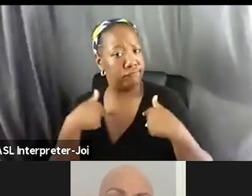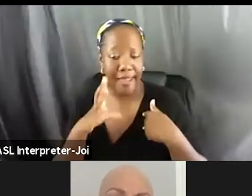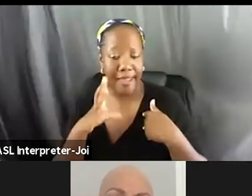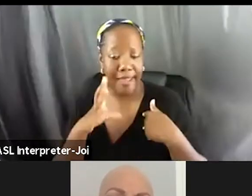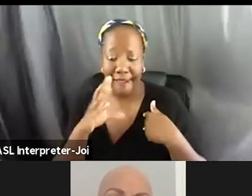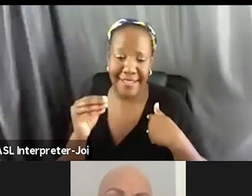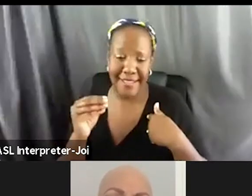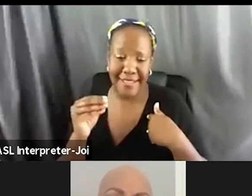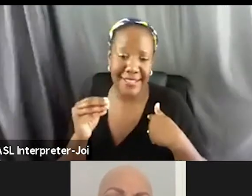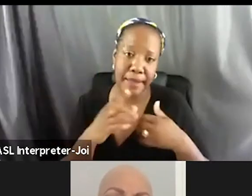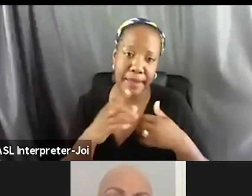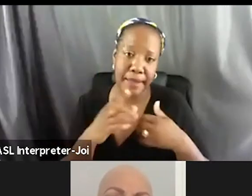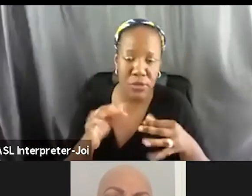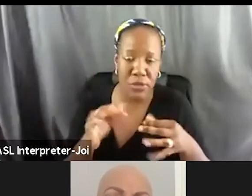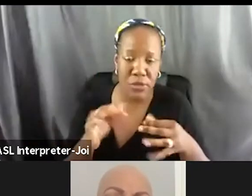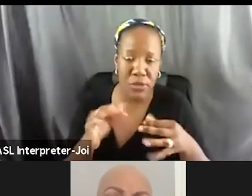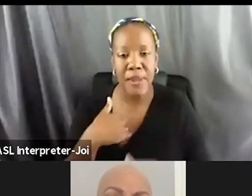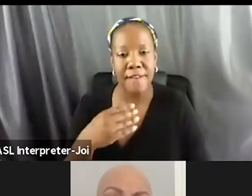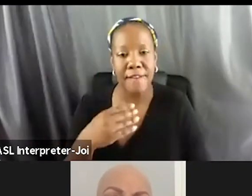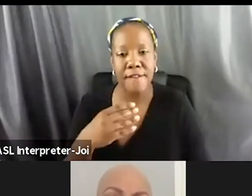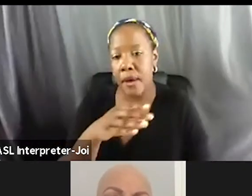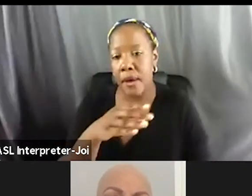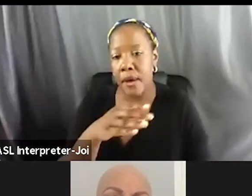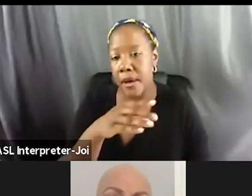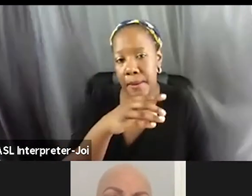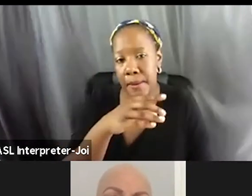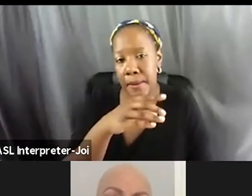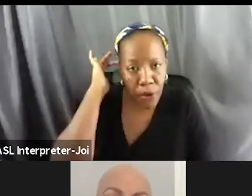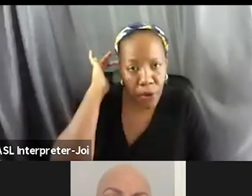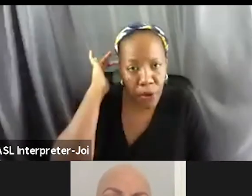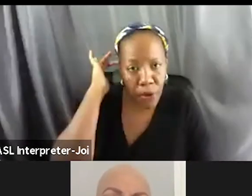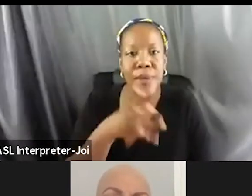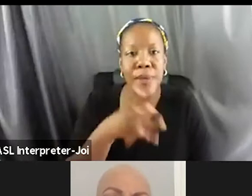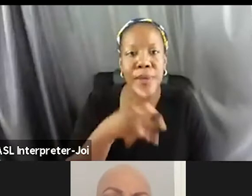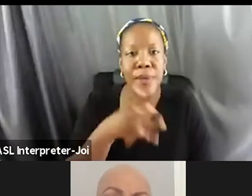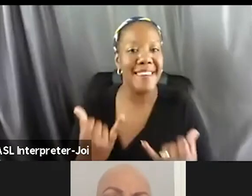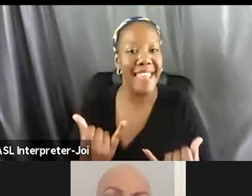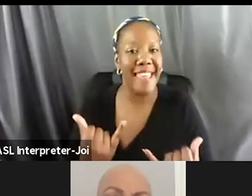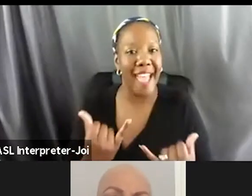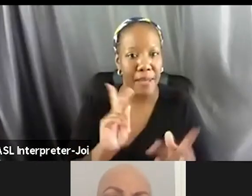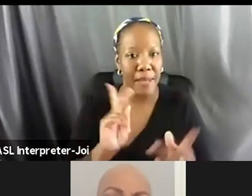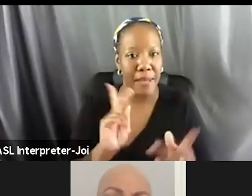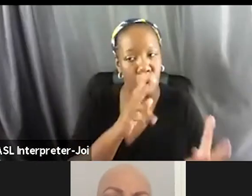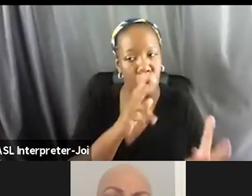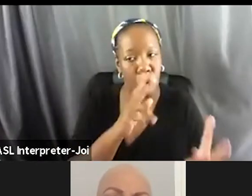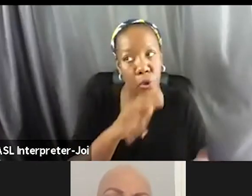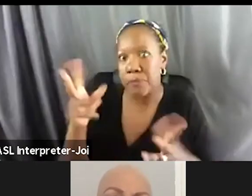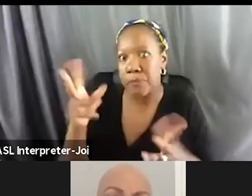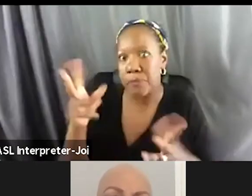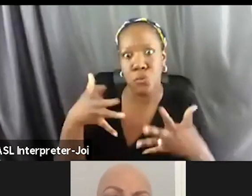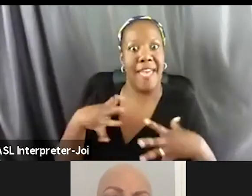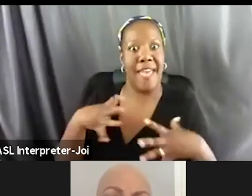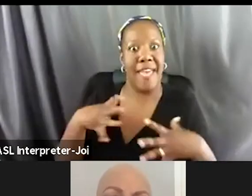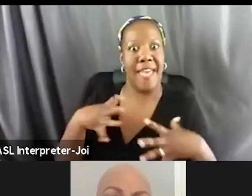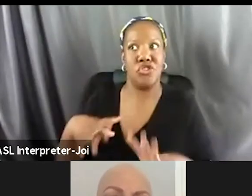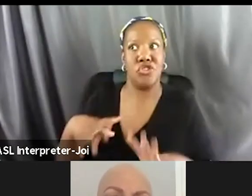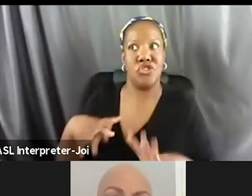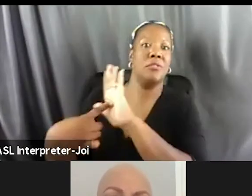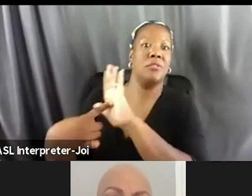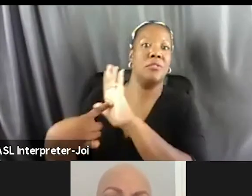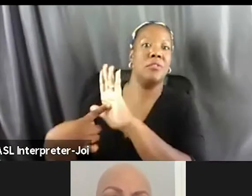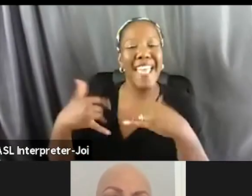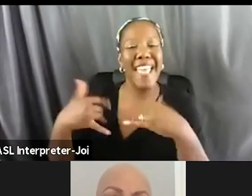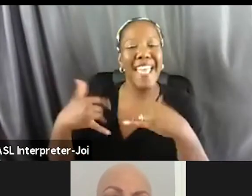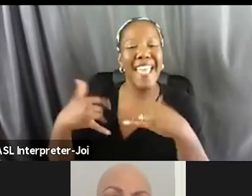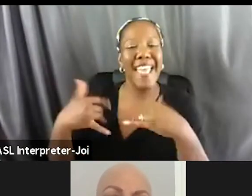know, women as a fashion statement, there are still, you know, stereotypes, and there's still traditions around the world where hair is a